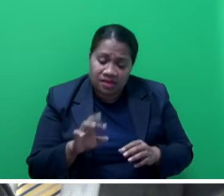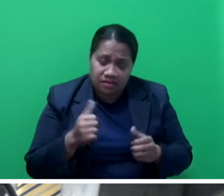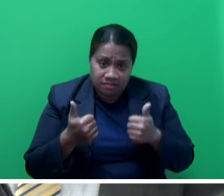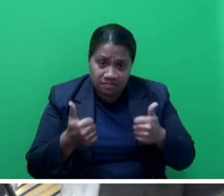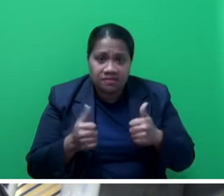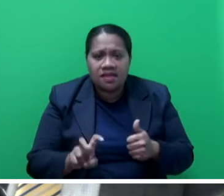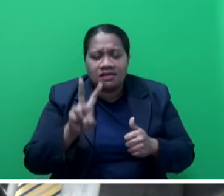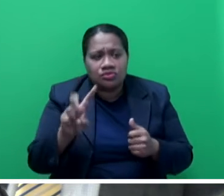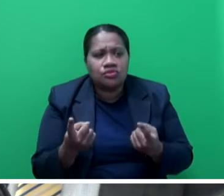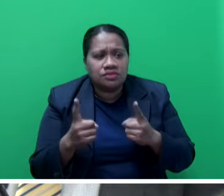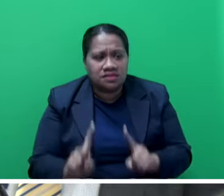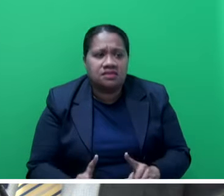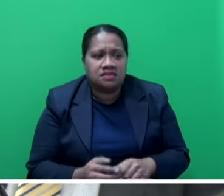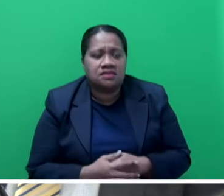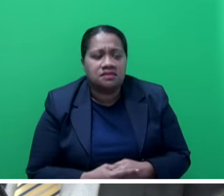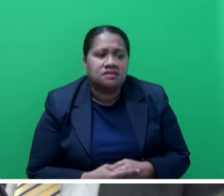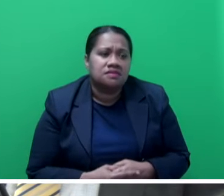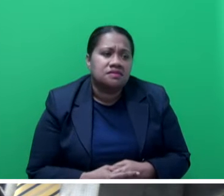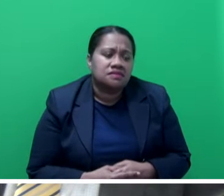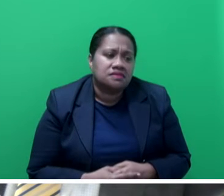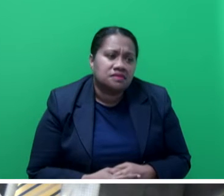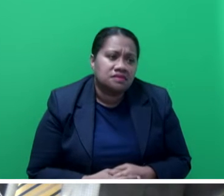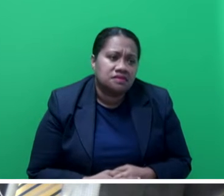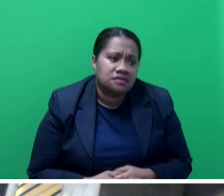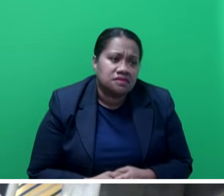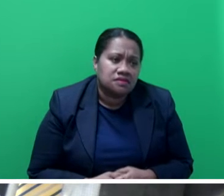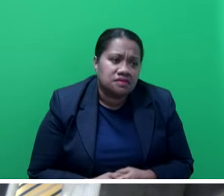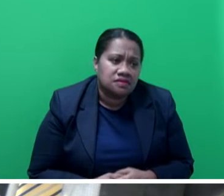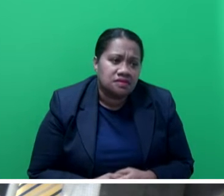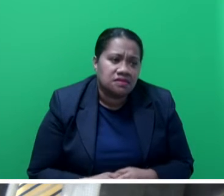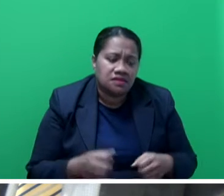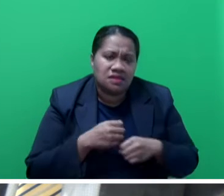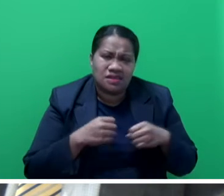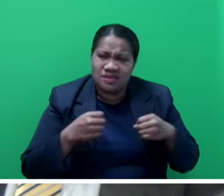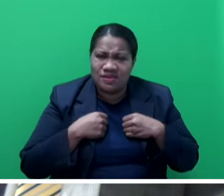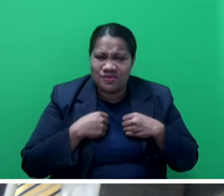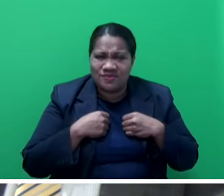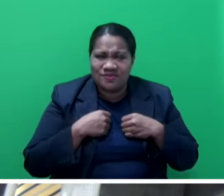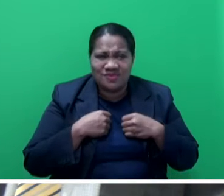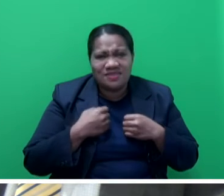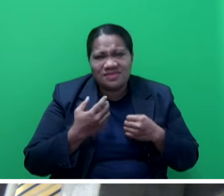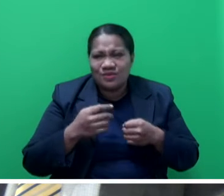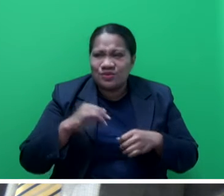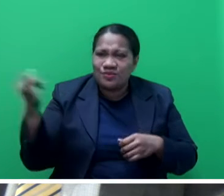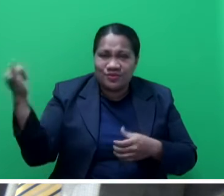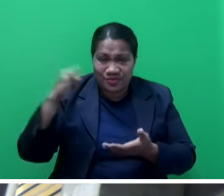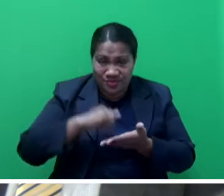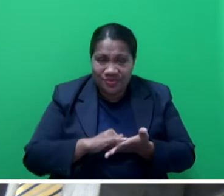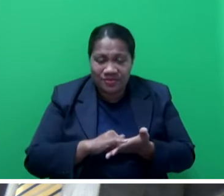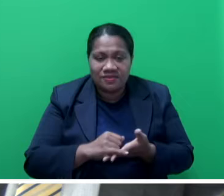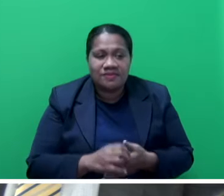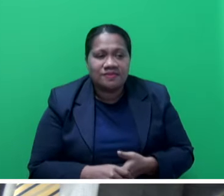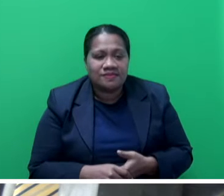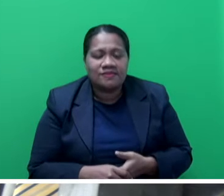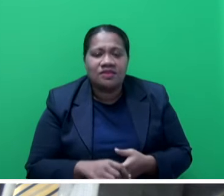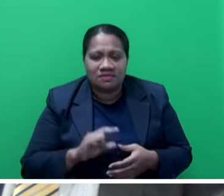aware, the 2 deaths were border quarantine cases, our fellow Fijians who have come back and unfortunately succumbed to